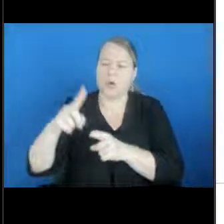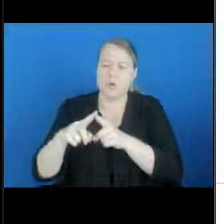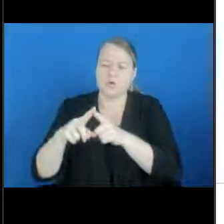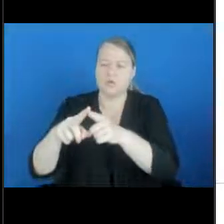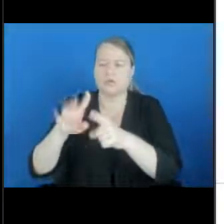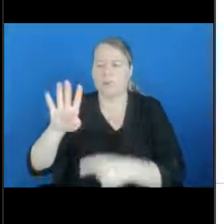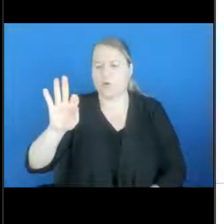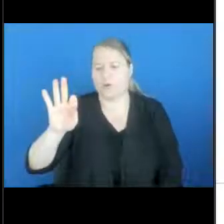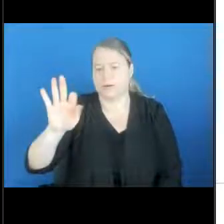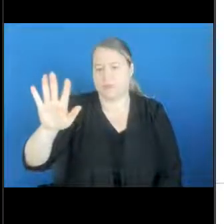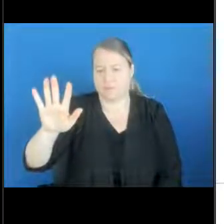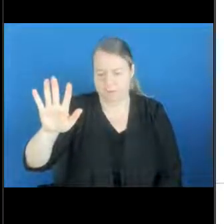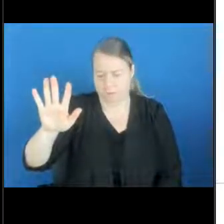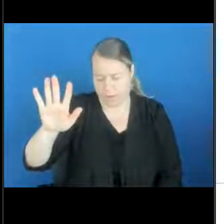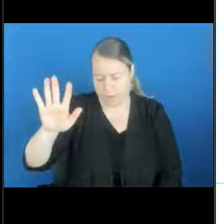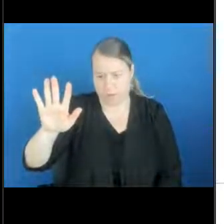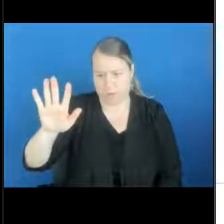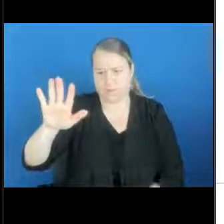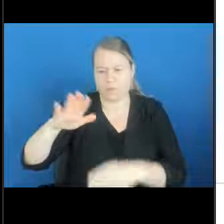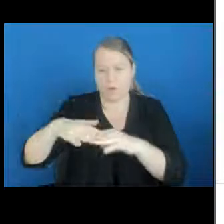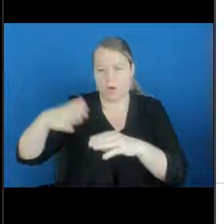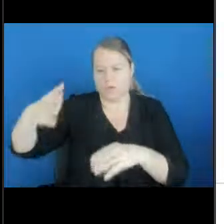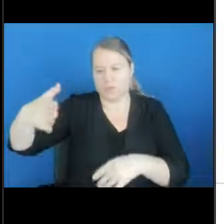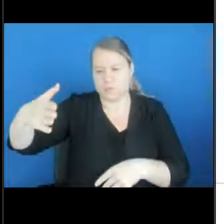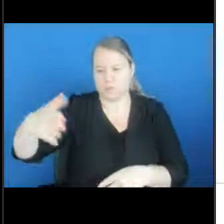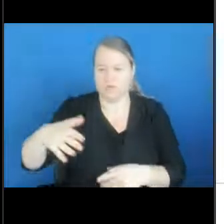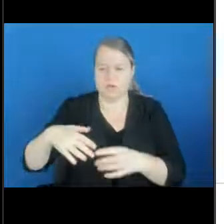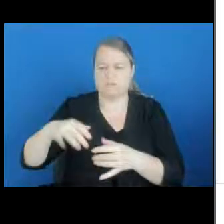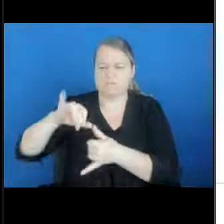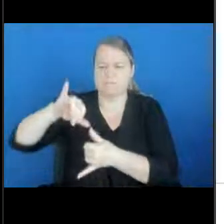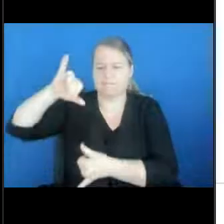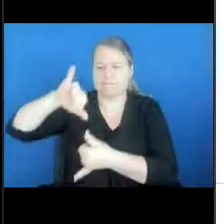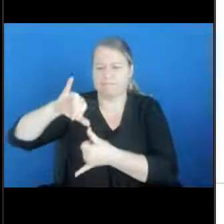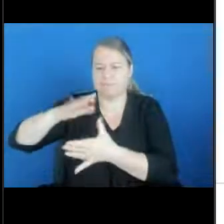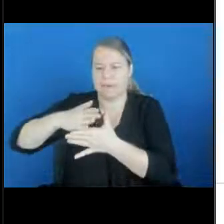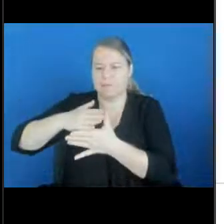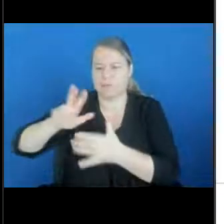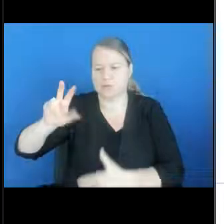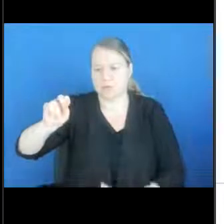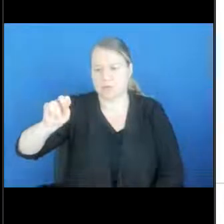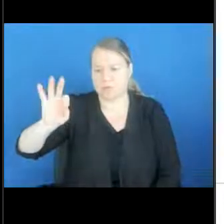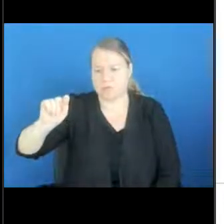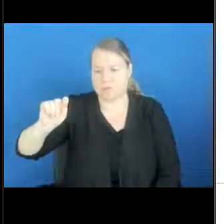lanes along the shoulder. At a height averaging 30 feet and about